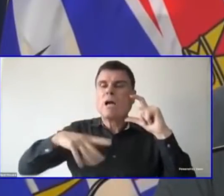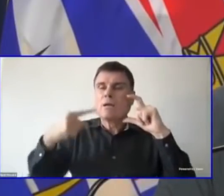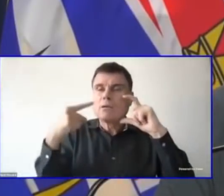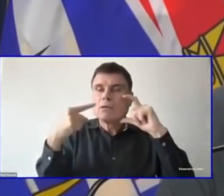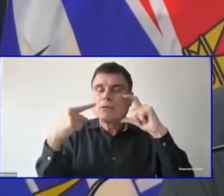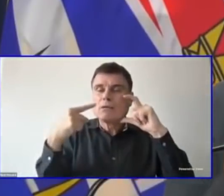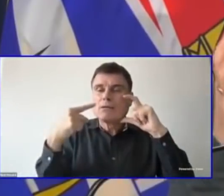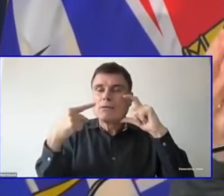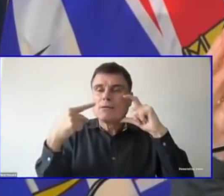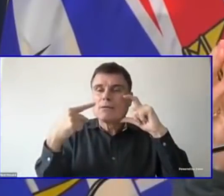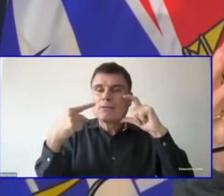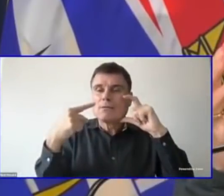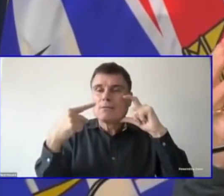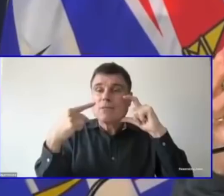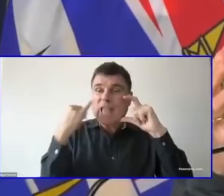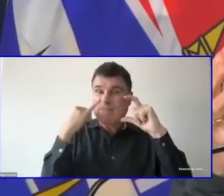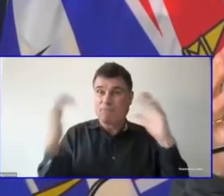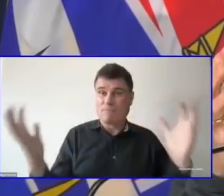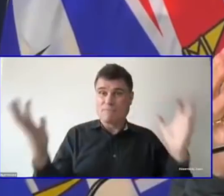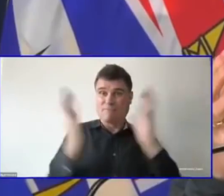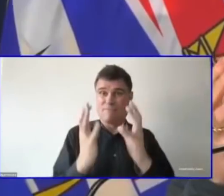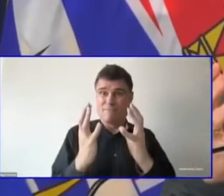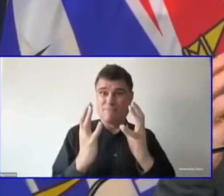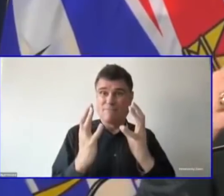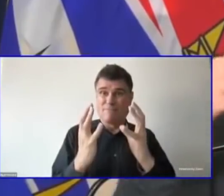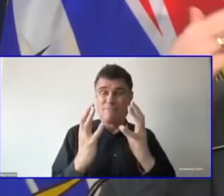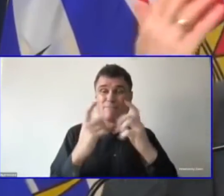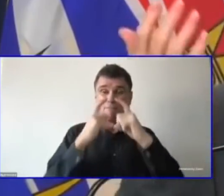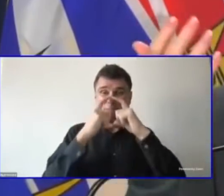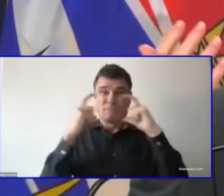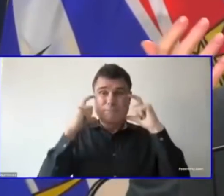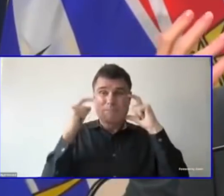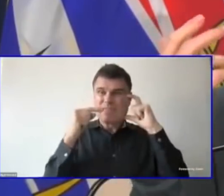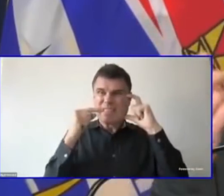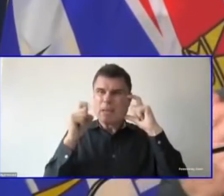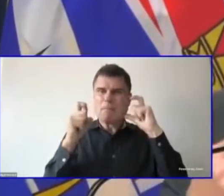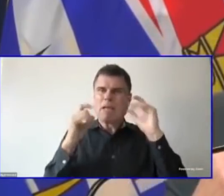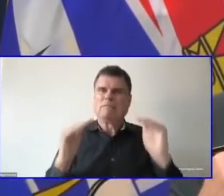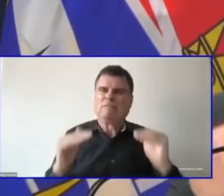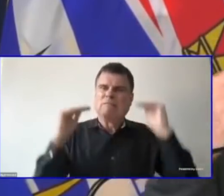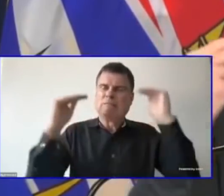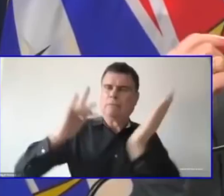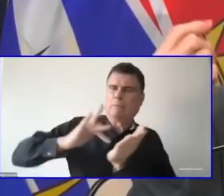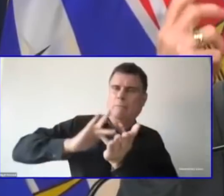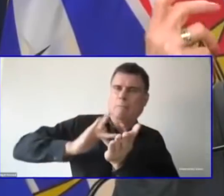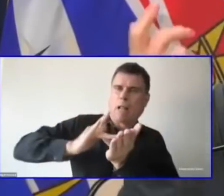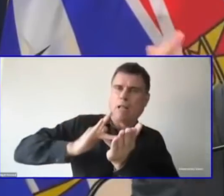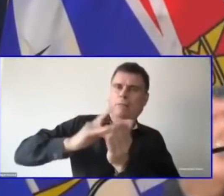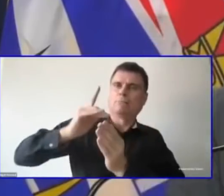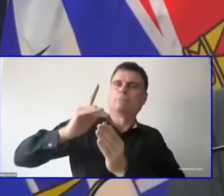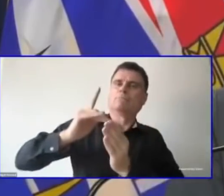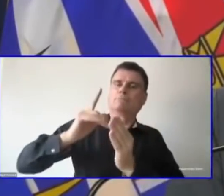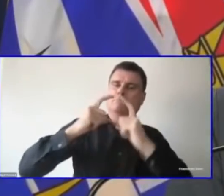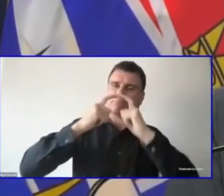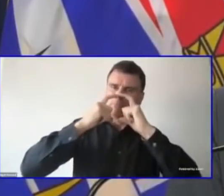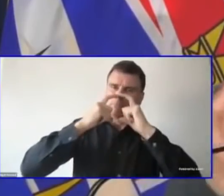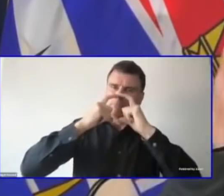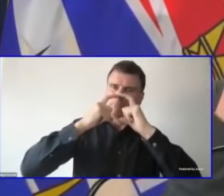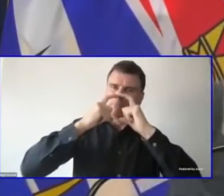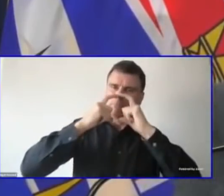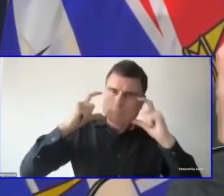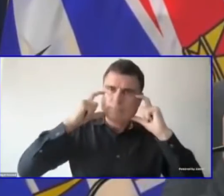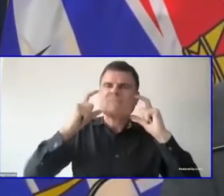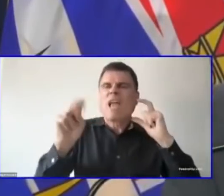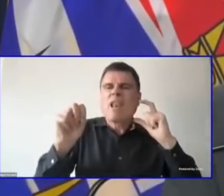be indoors with a group of people for a period of time, then upgrading to a medical mask or an N95 if you